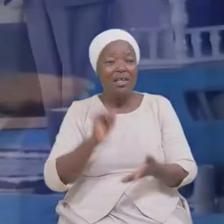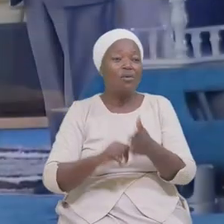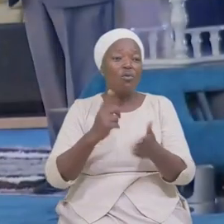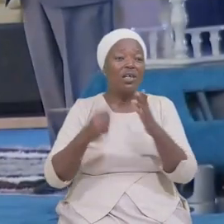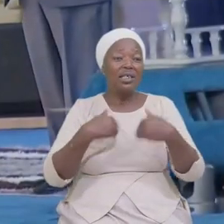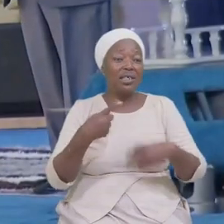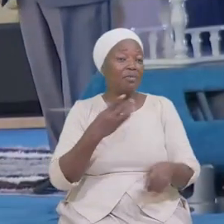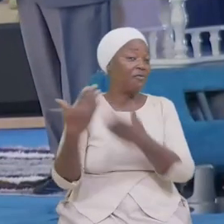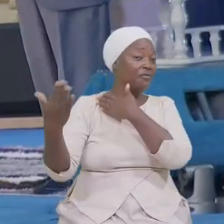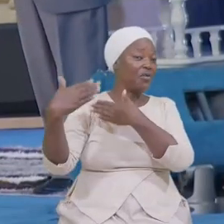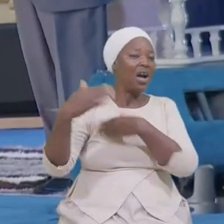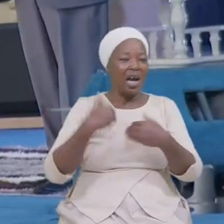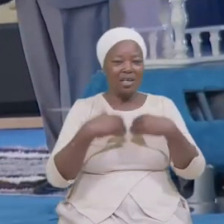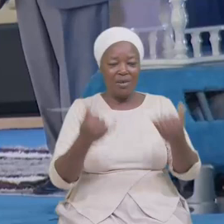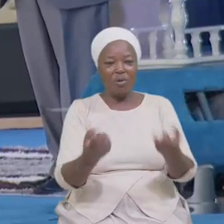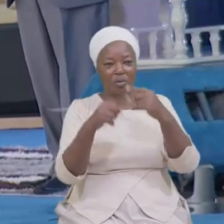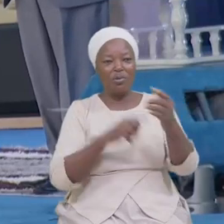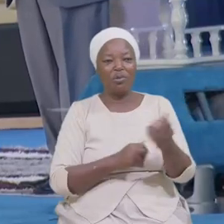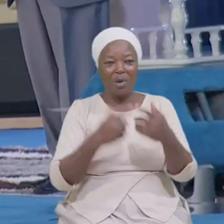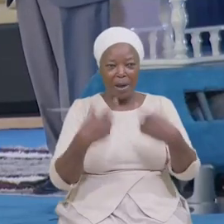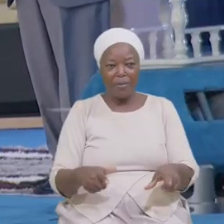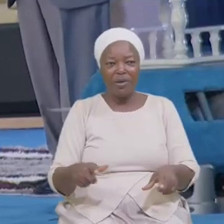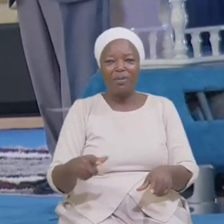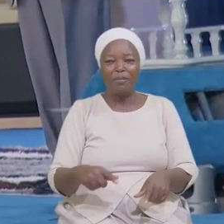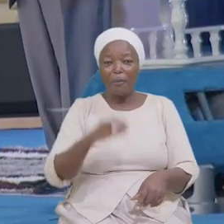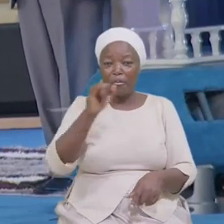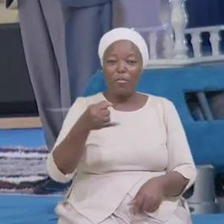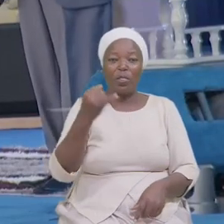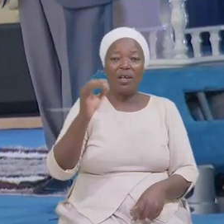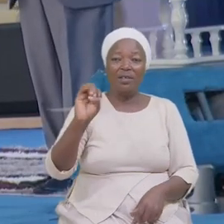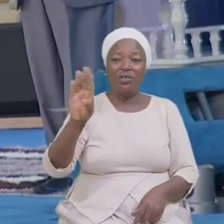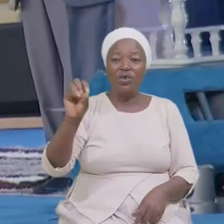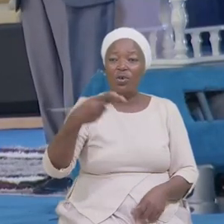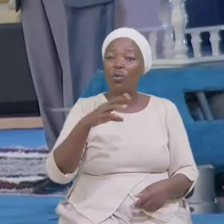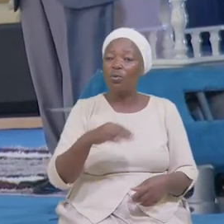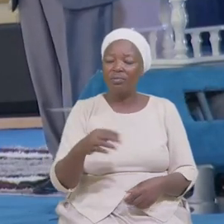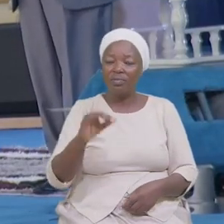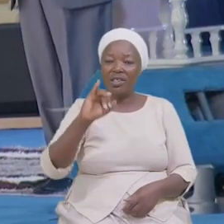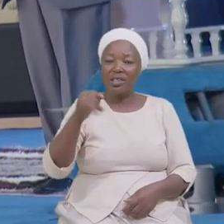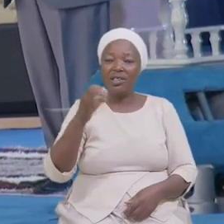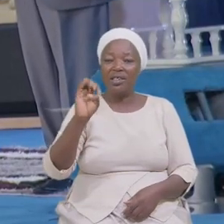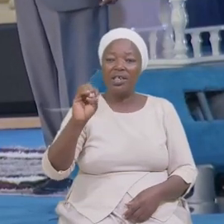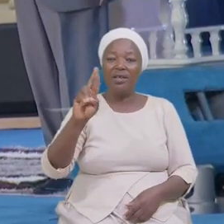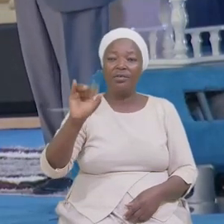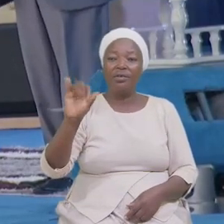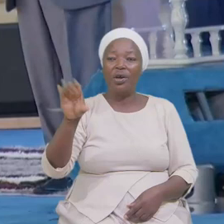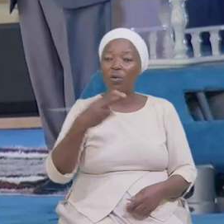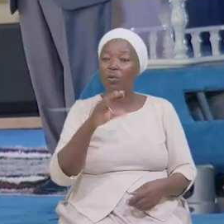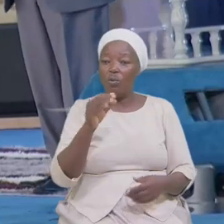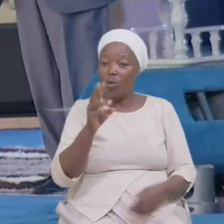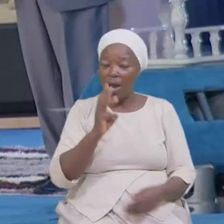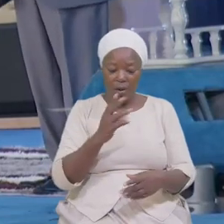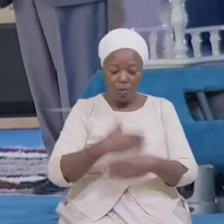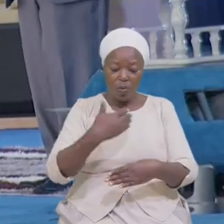are all come to pass. Jericho wall is come down already, and Goliath is destroyed already, and Sennacherib and